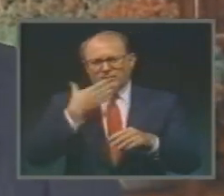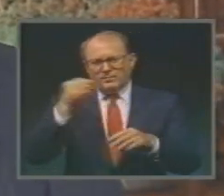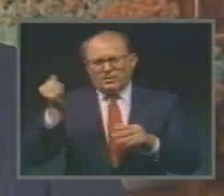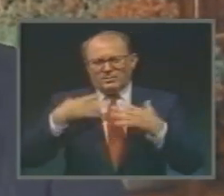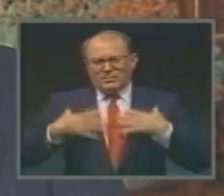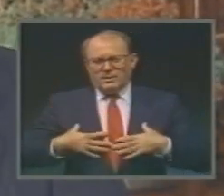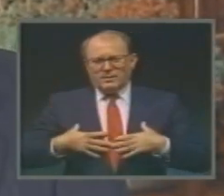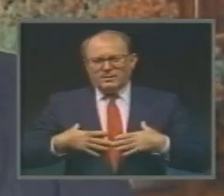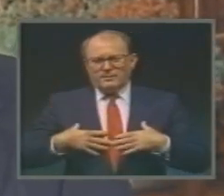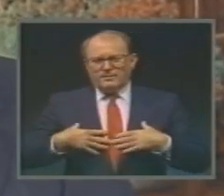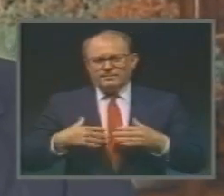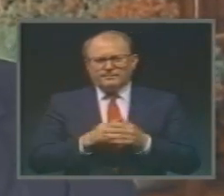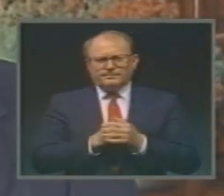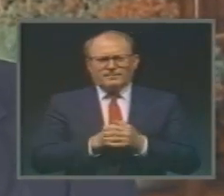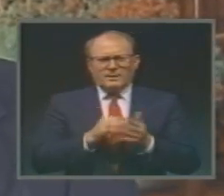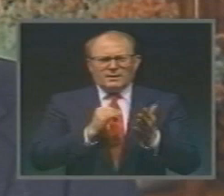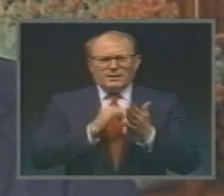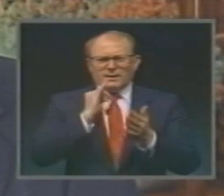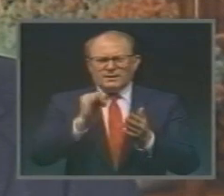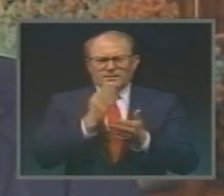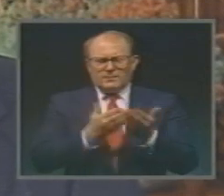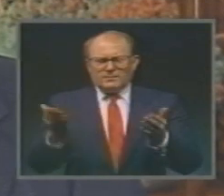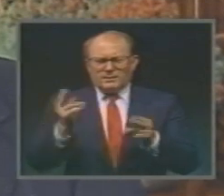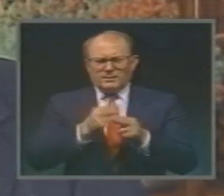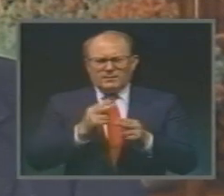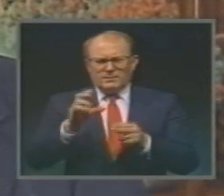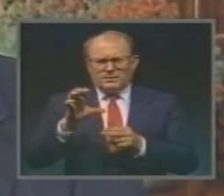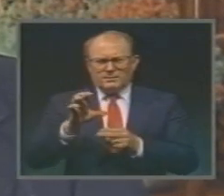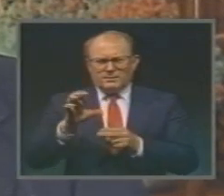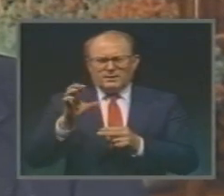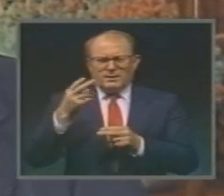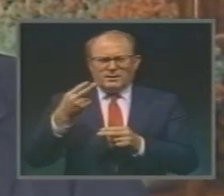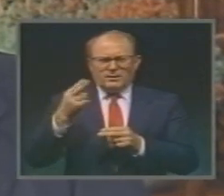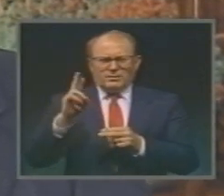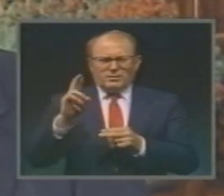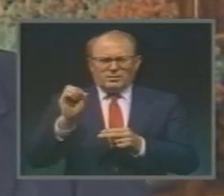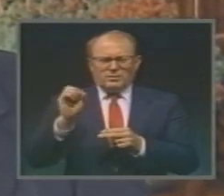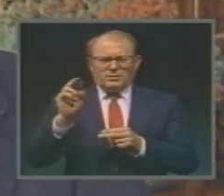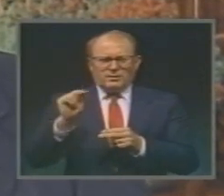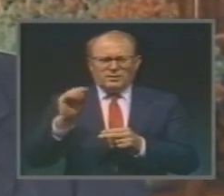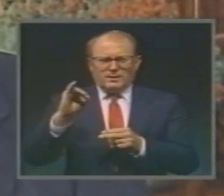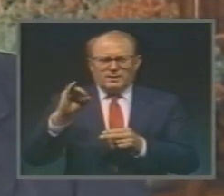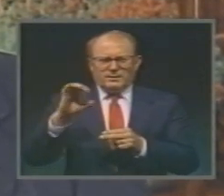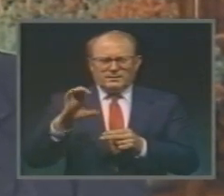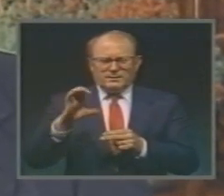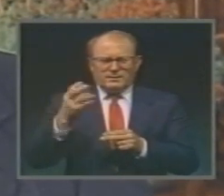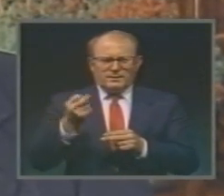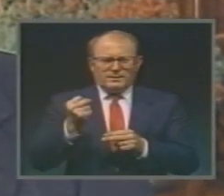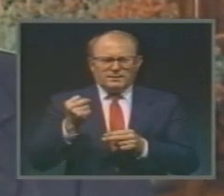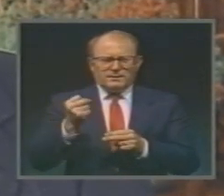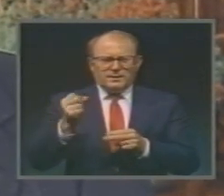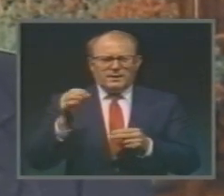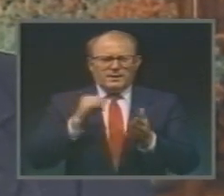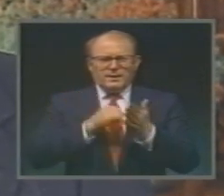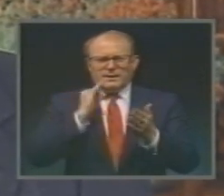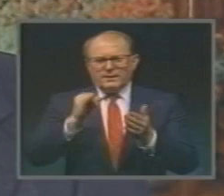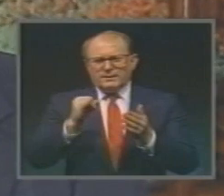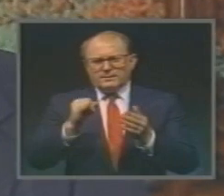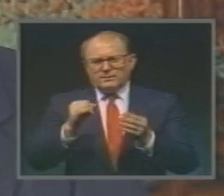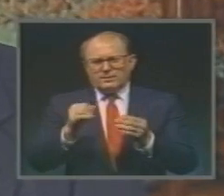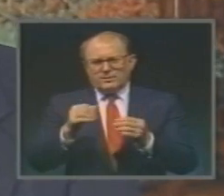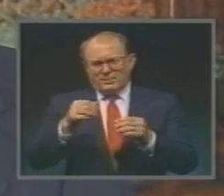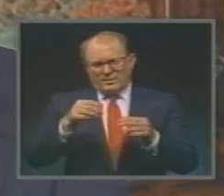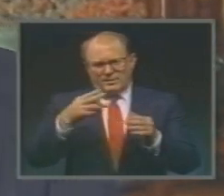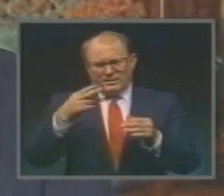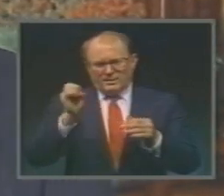it. It's a process known as cryonic suspension. He's a mathematician and a member of Alcor Life